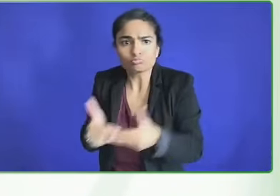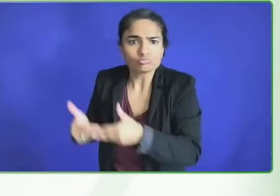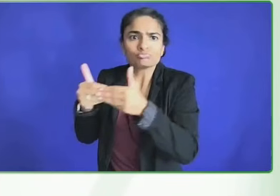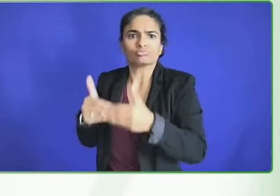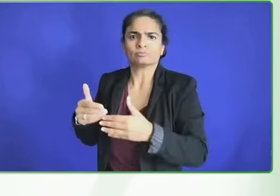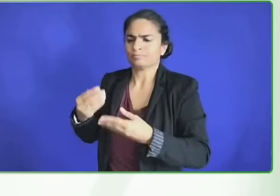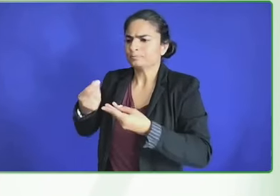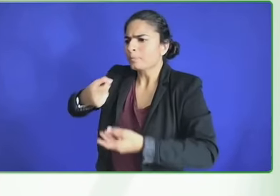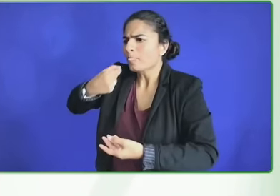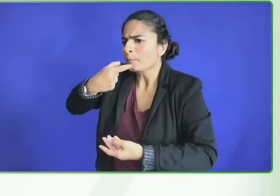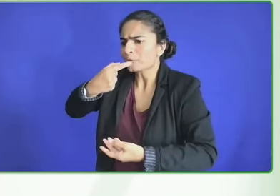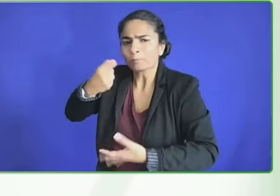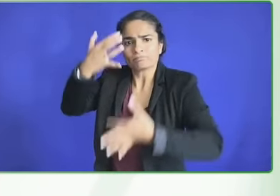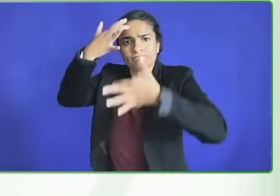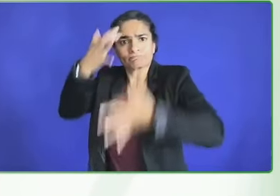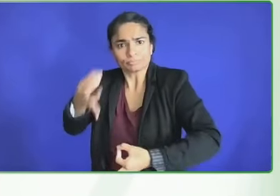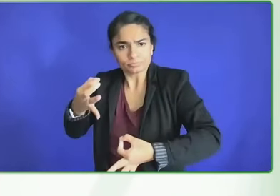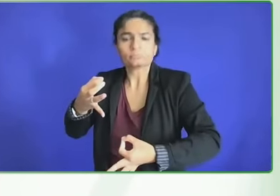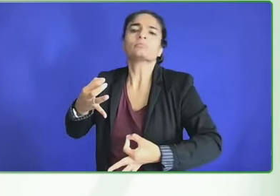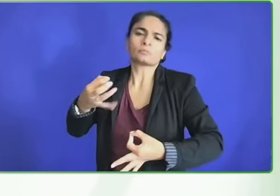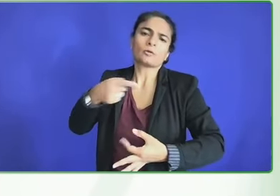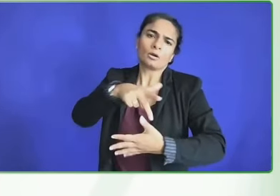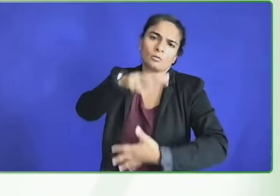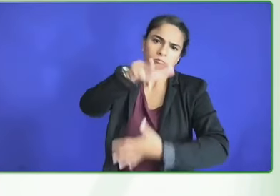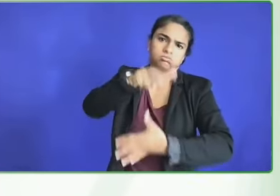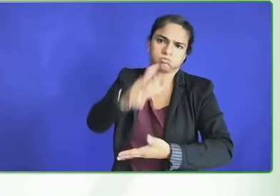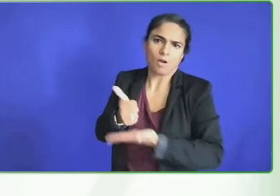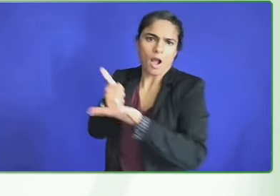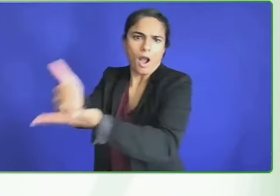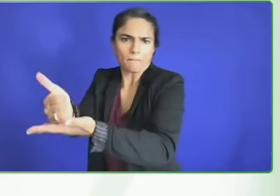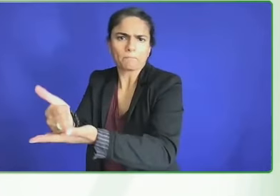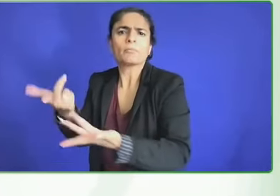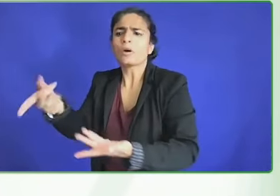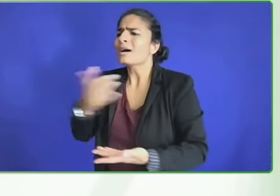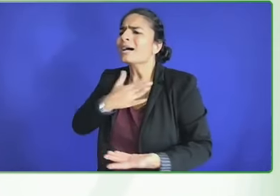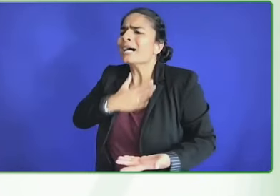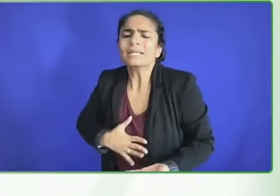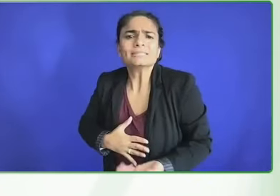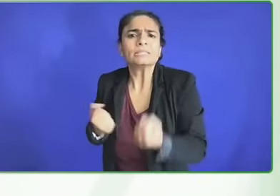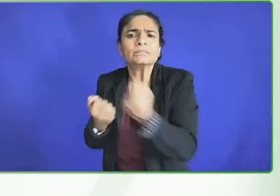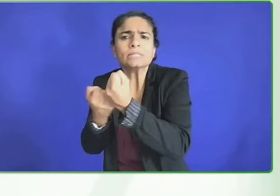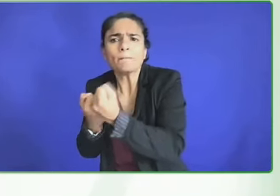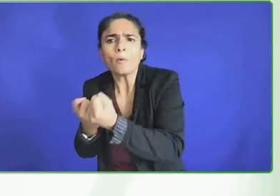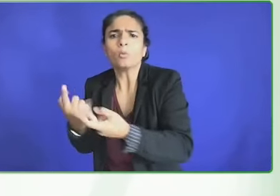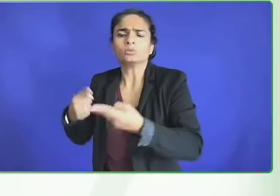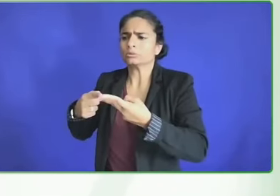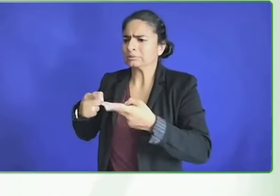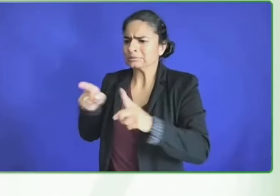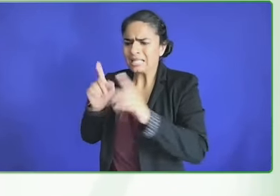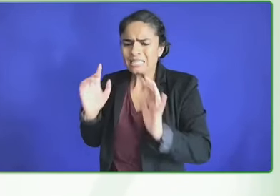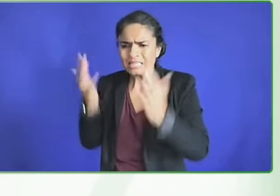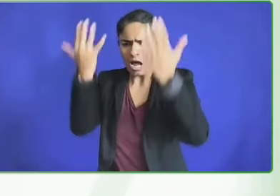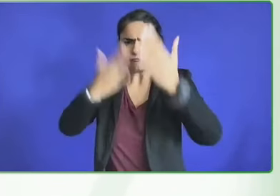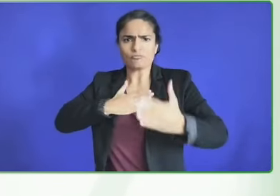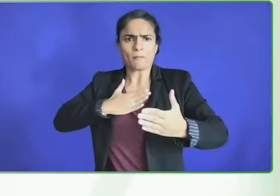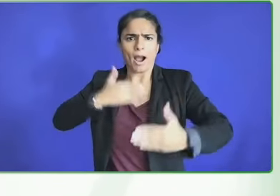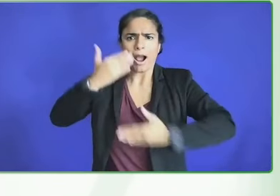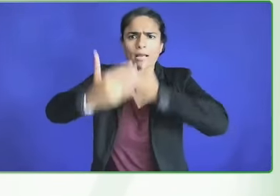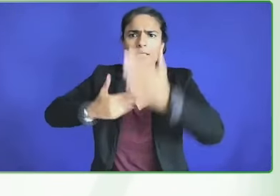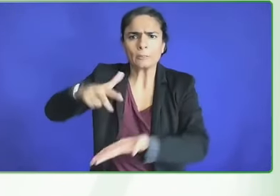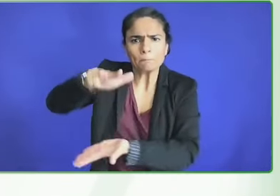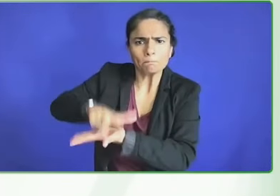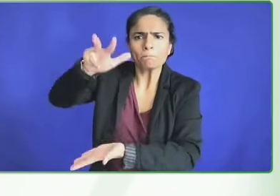of support is available to persons lacking capacity at the right time. A suite of new